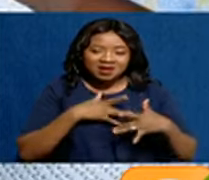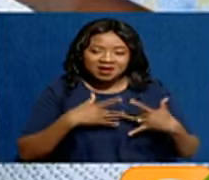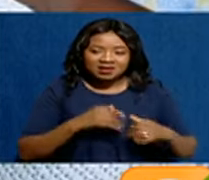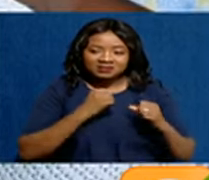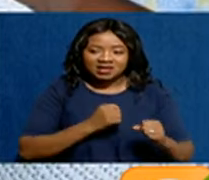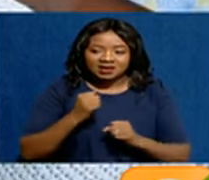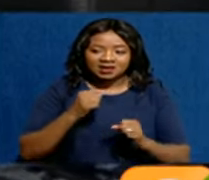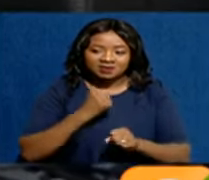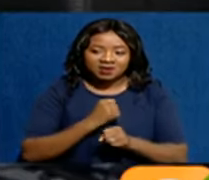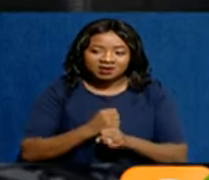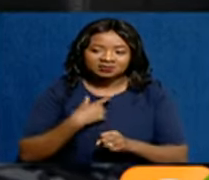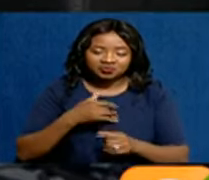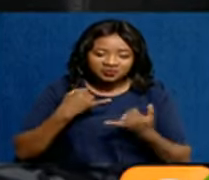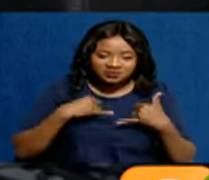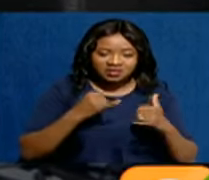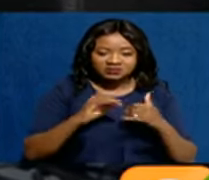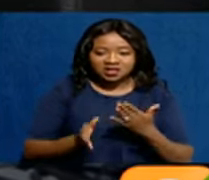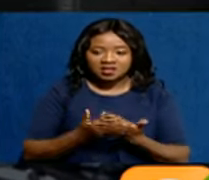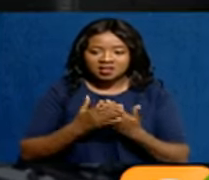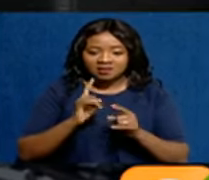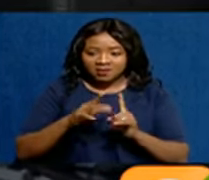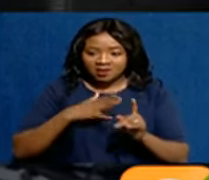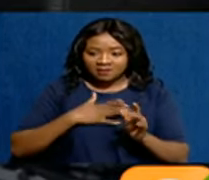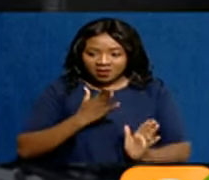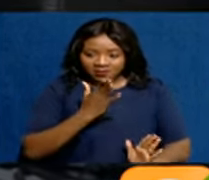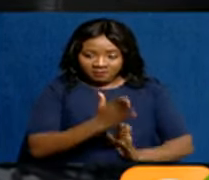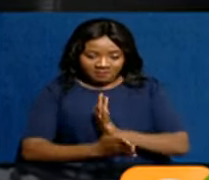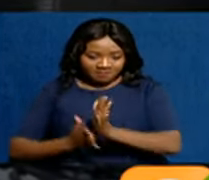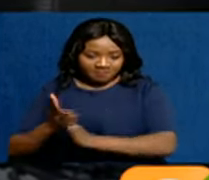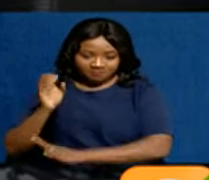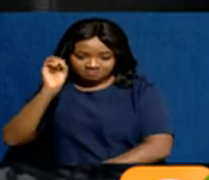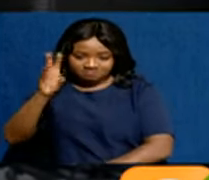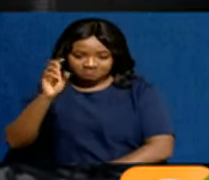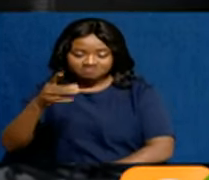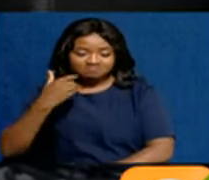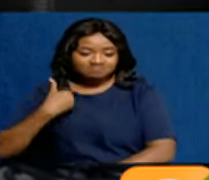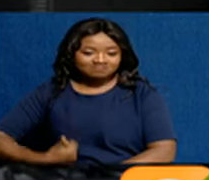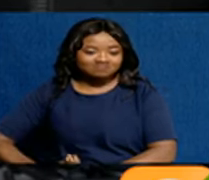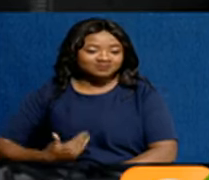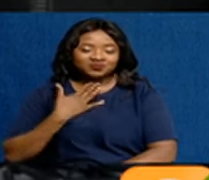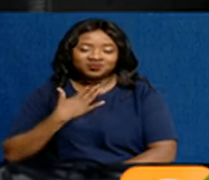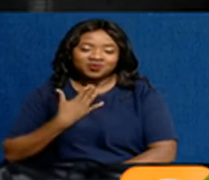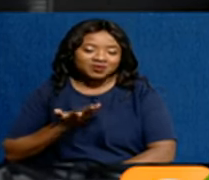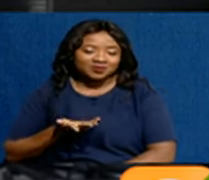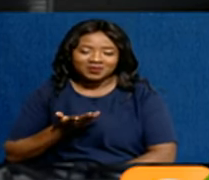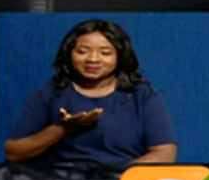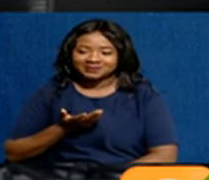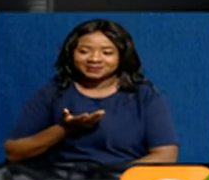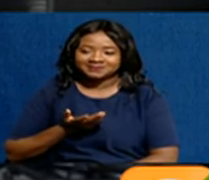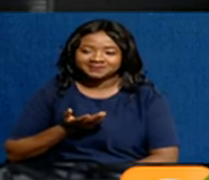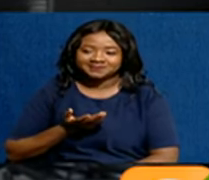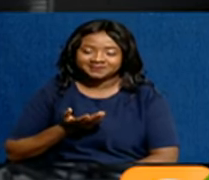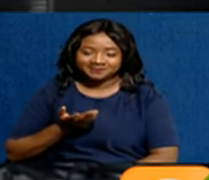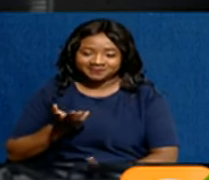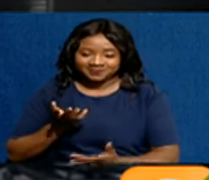mnafanya resuscitation. My future plans is I would love to